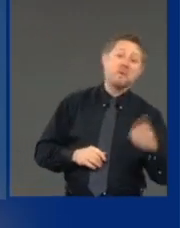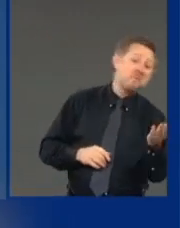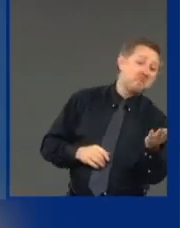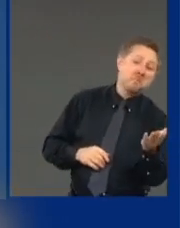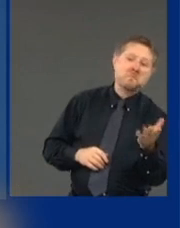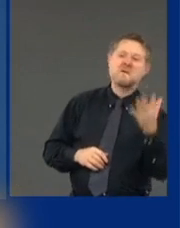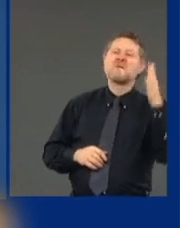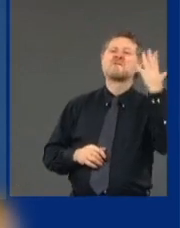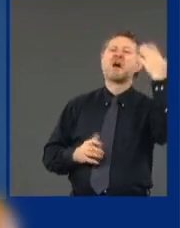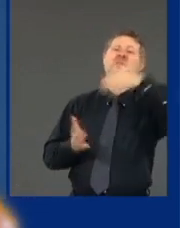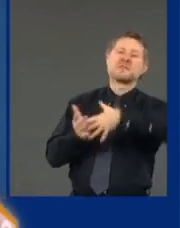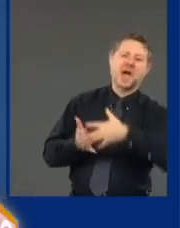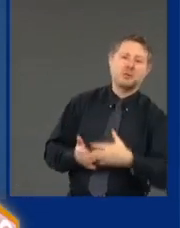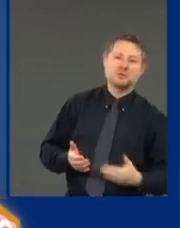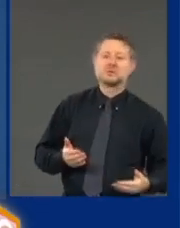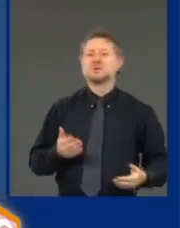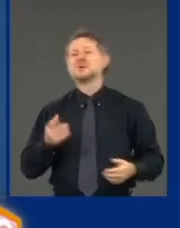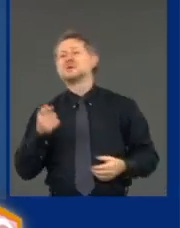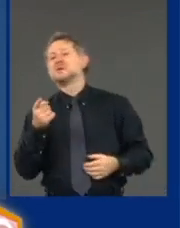5?